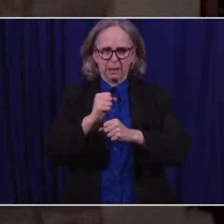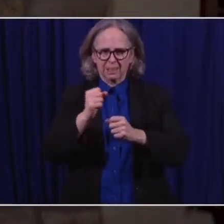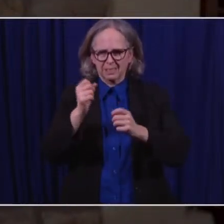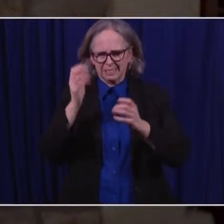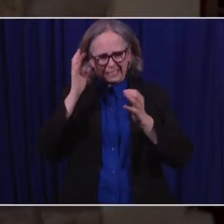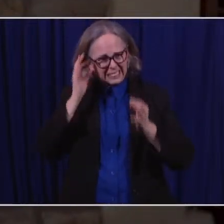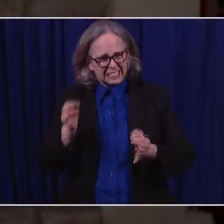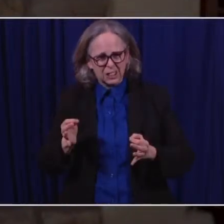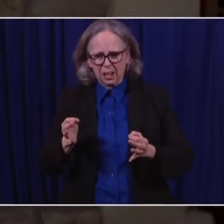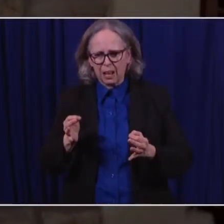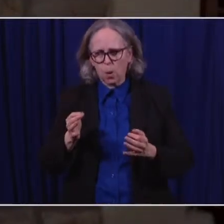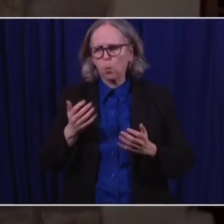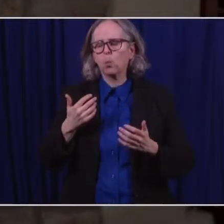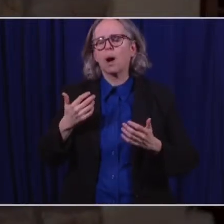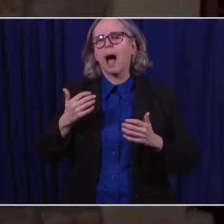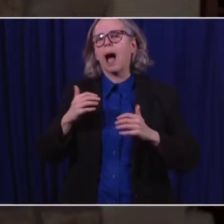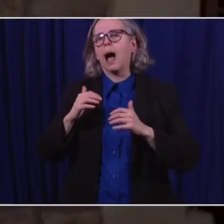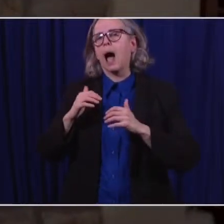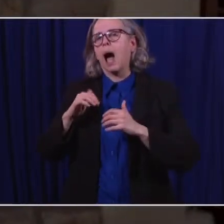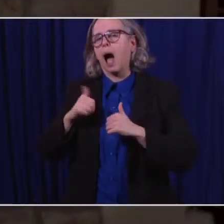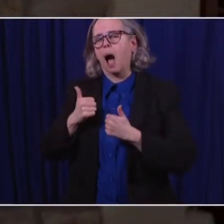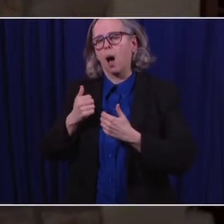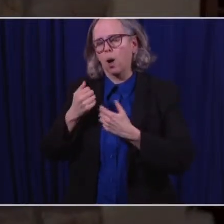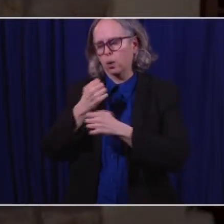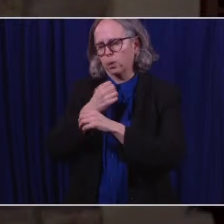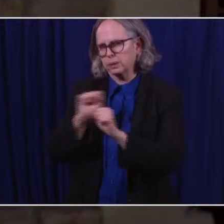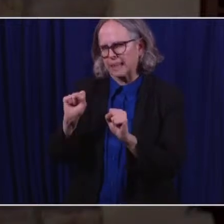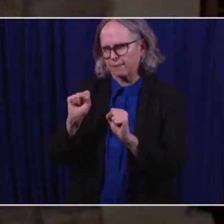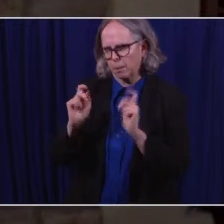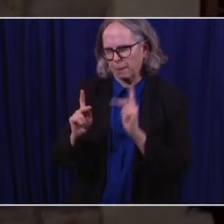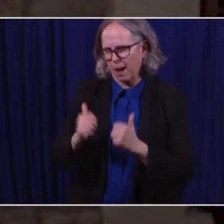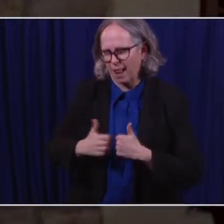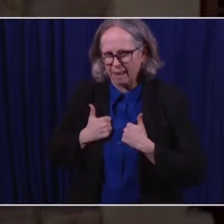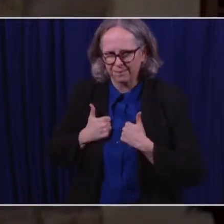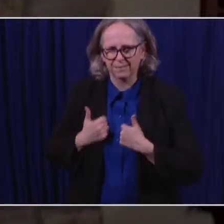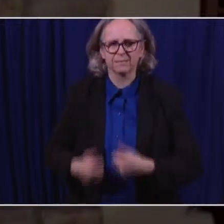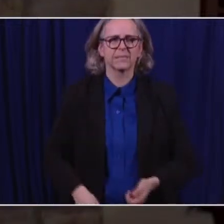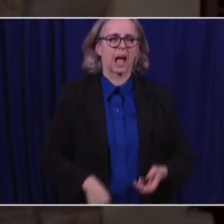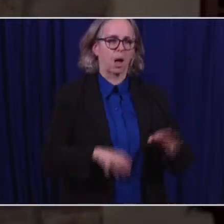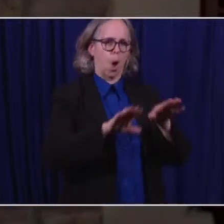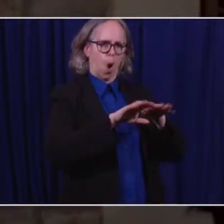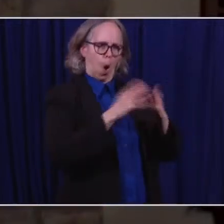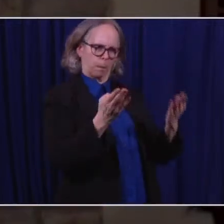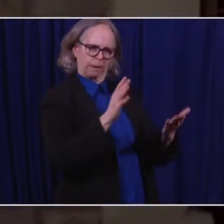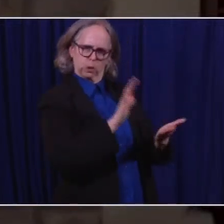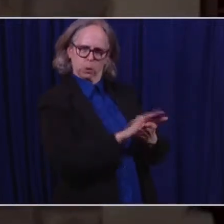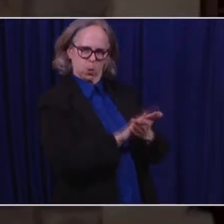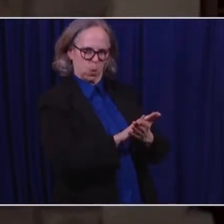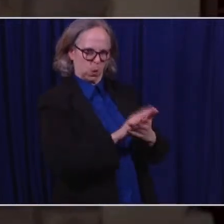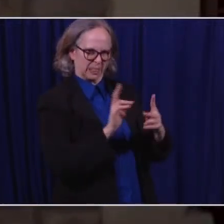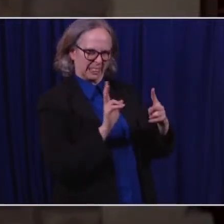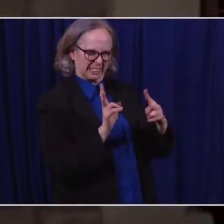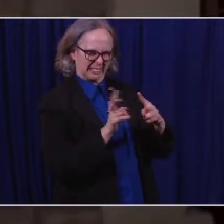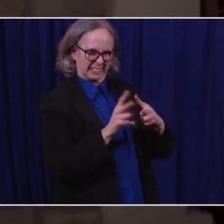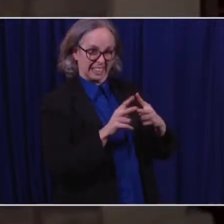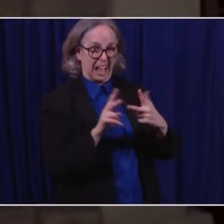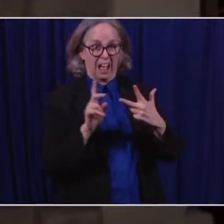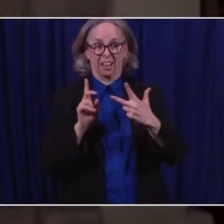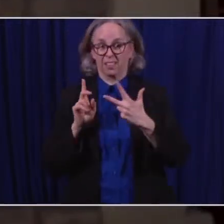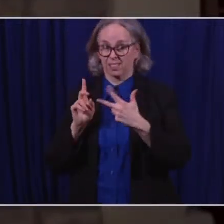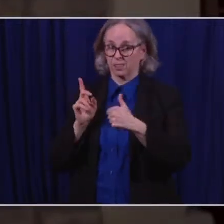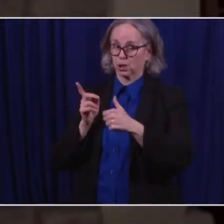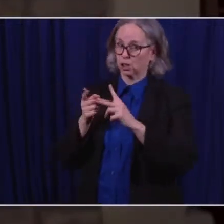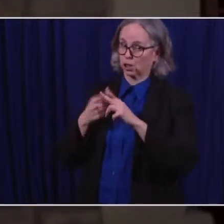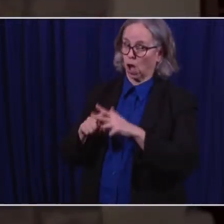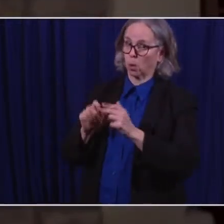kids back in school, and we can protect our health workers. And we pretty much have done it with the health workers, not totally, but it's pretty much done. We're going to work